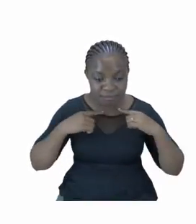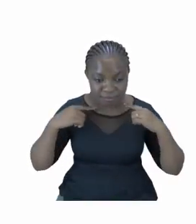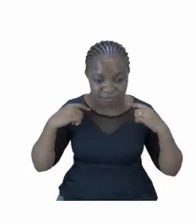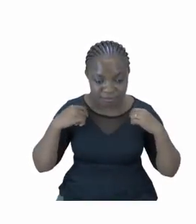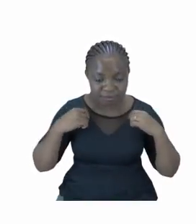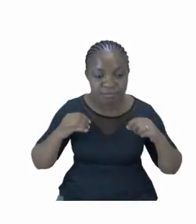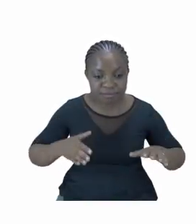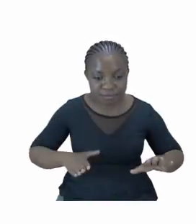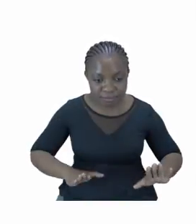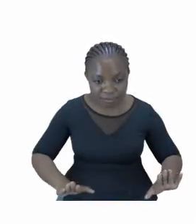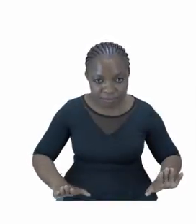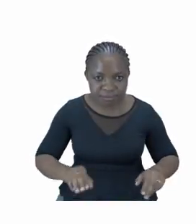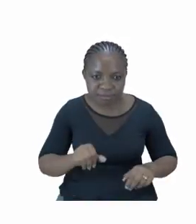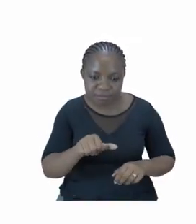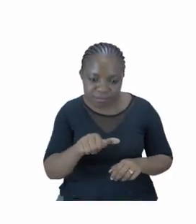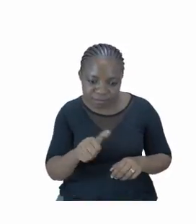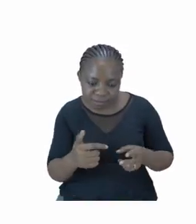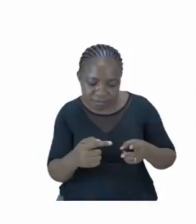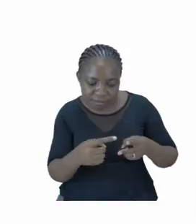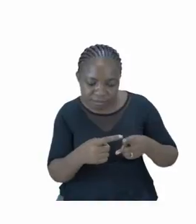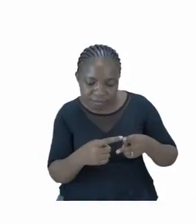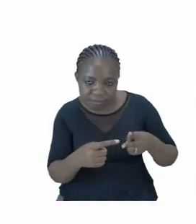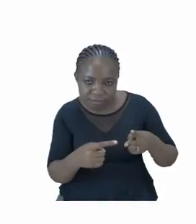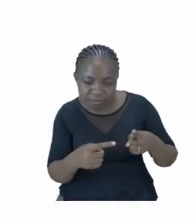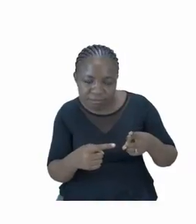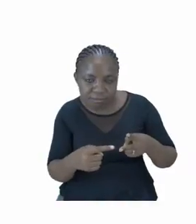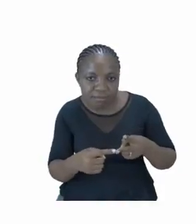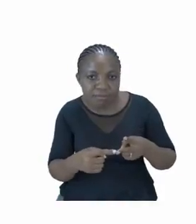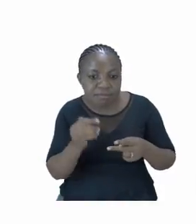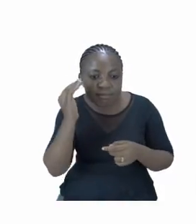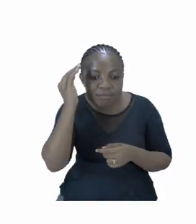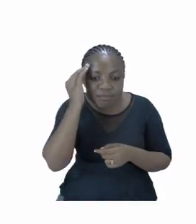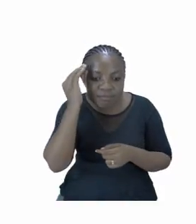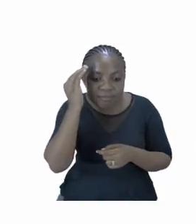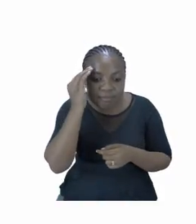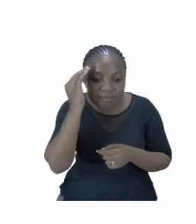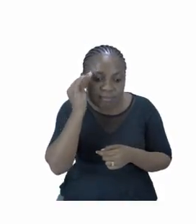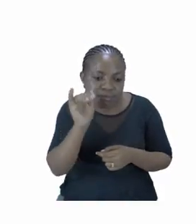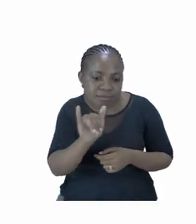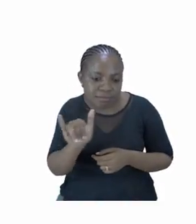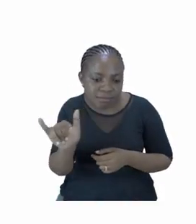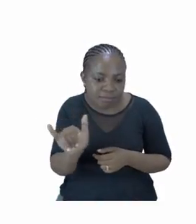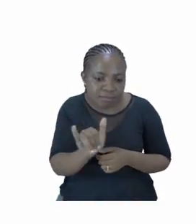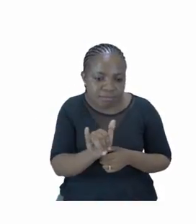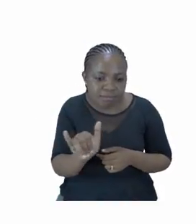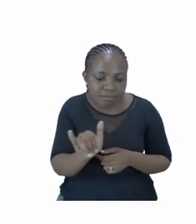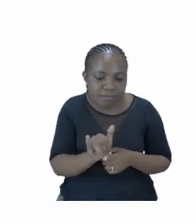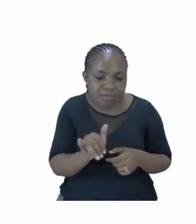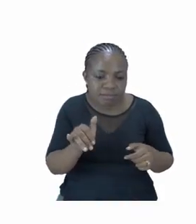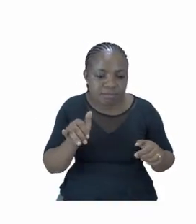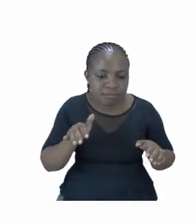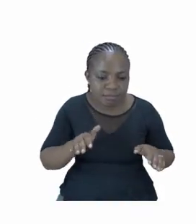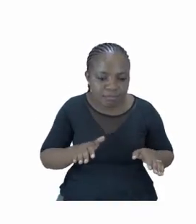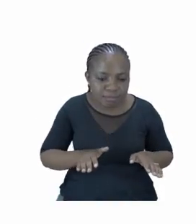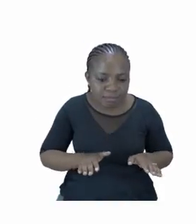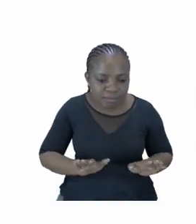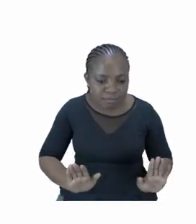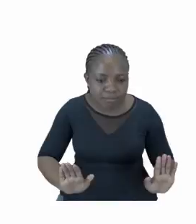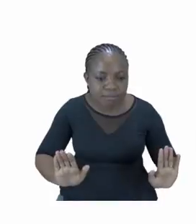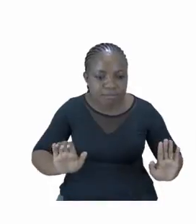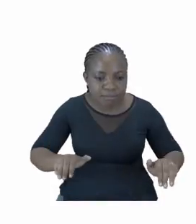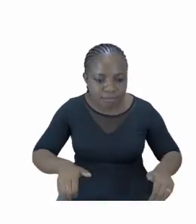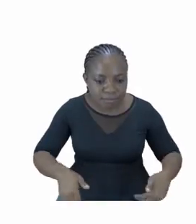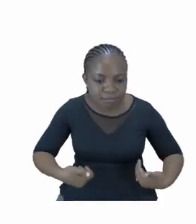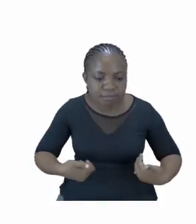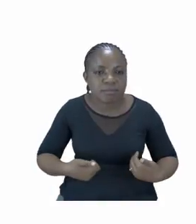Remember, we are going to color it brown. When you are coloring, boys and